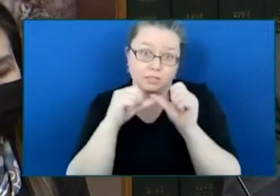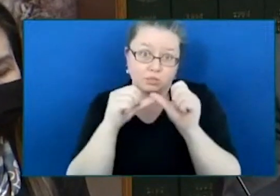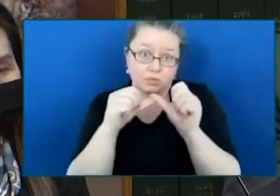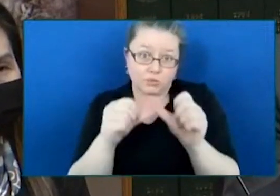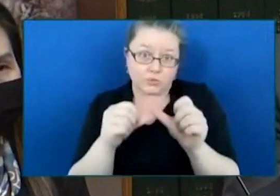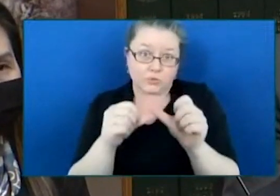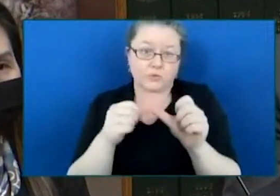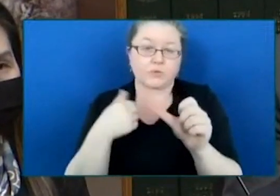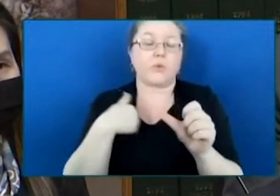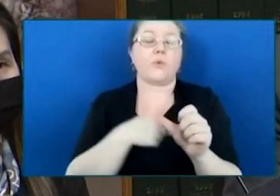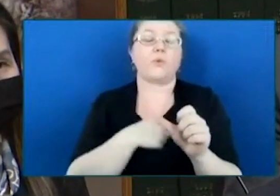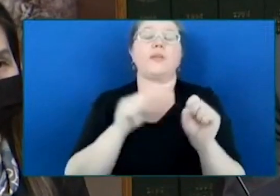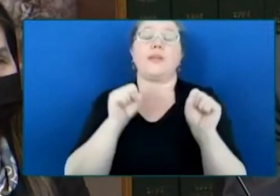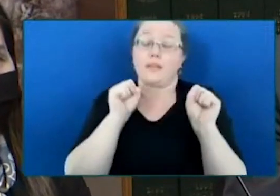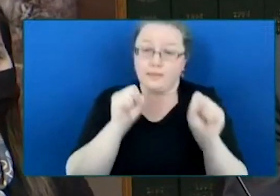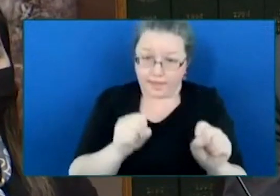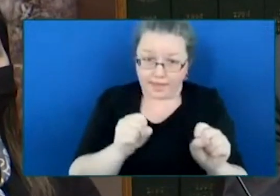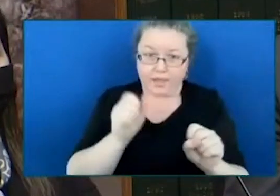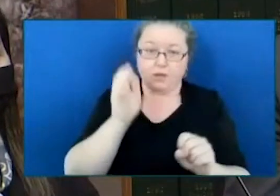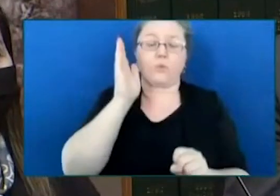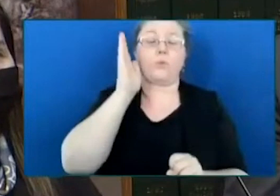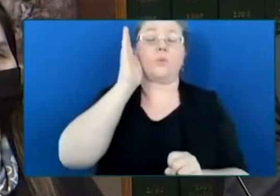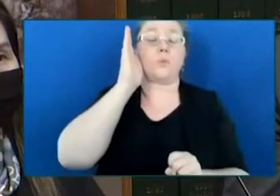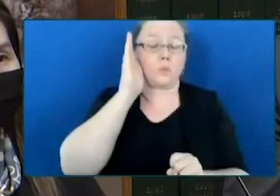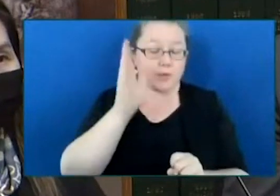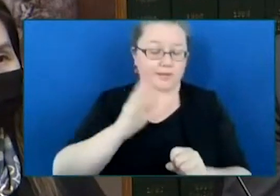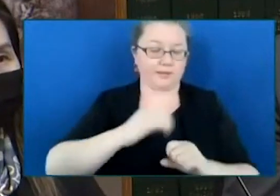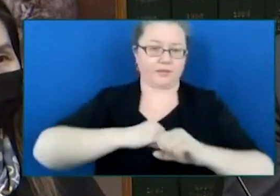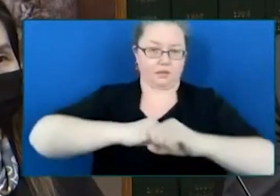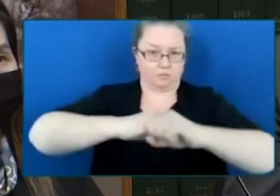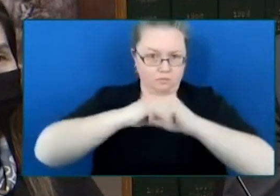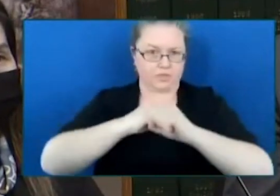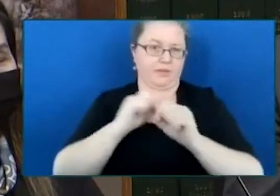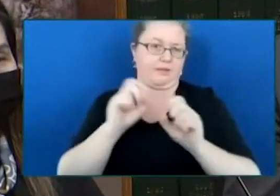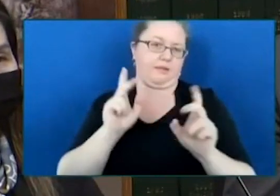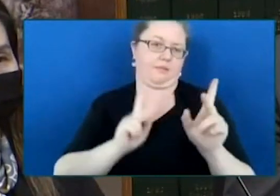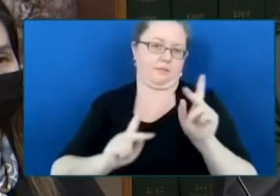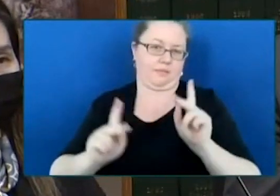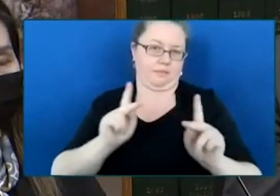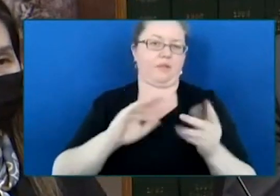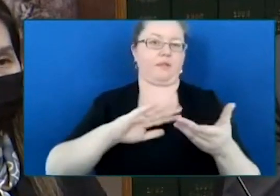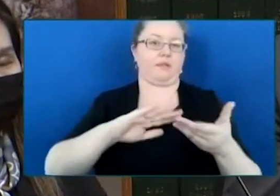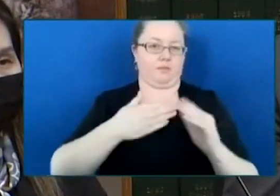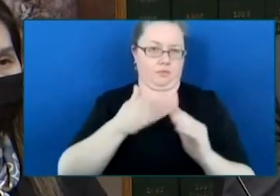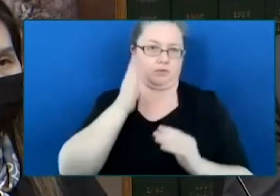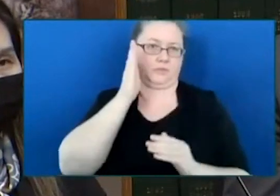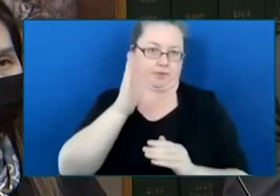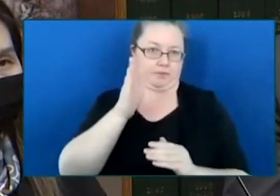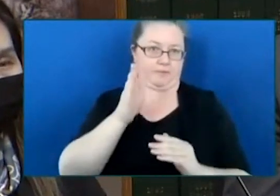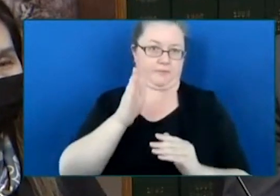can and we will ensure that we are ready to protect people and communities.